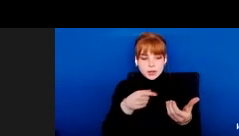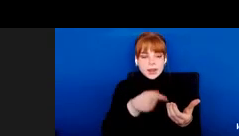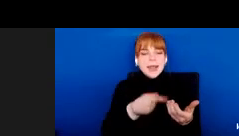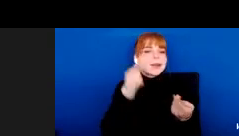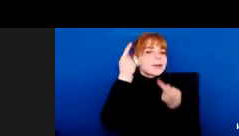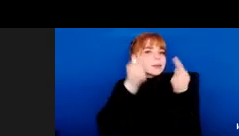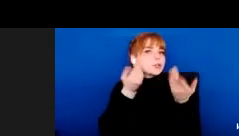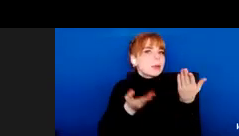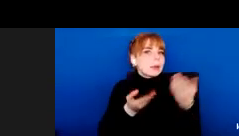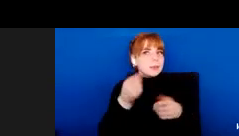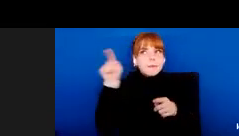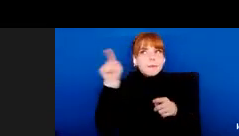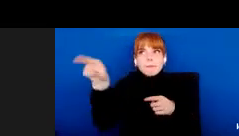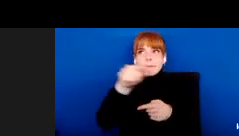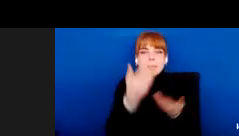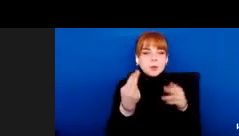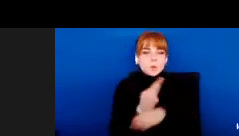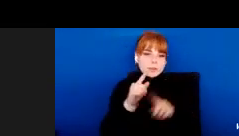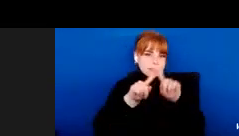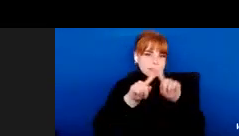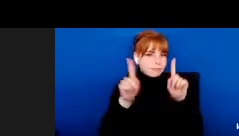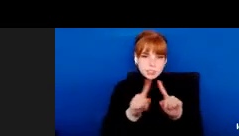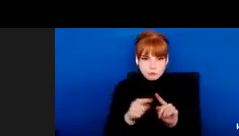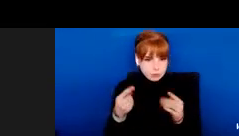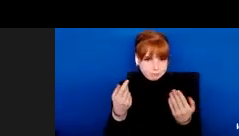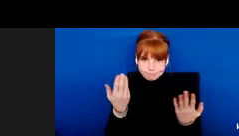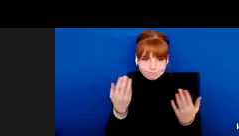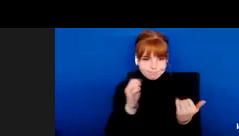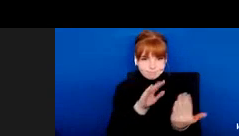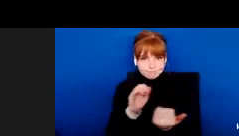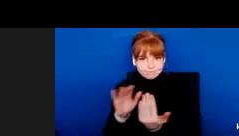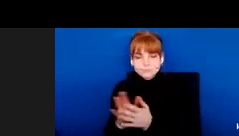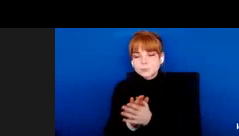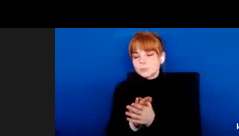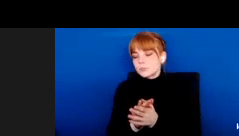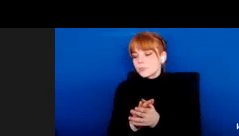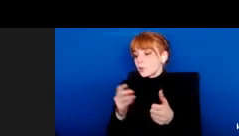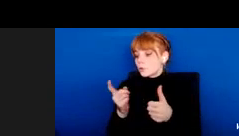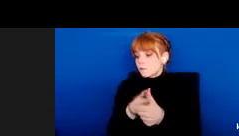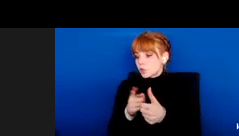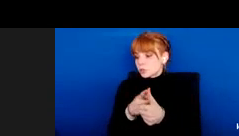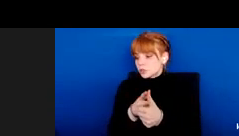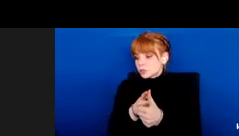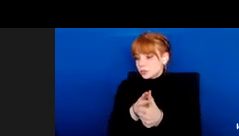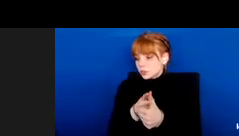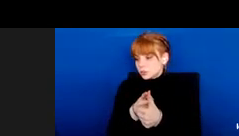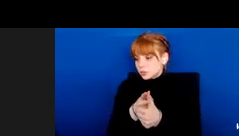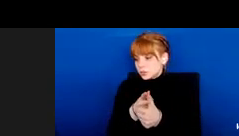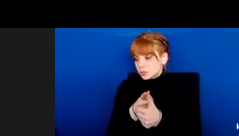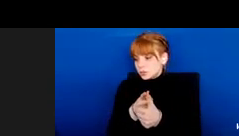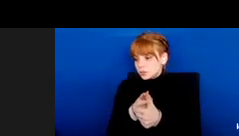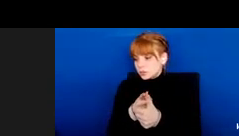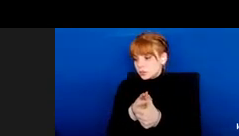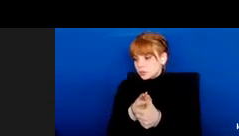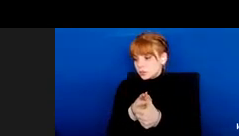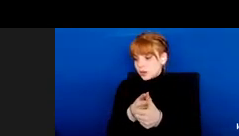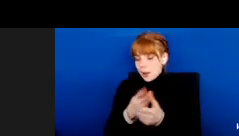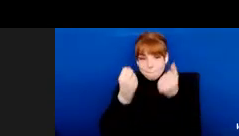ways. So the first requirement here is that you don't rely on multi-point